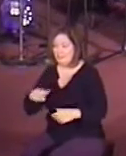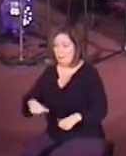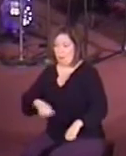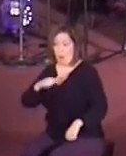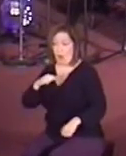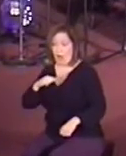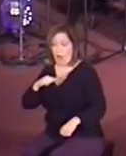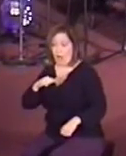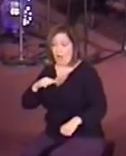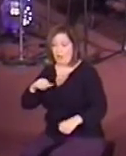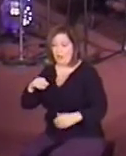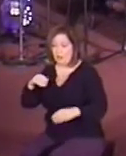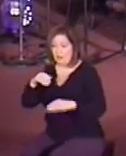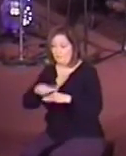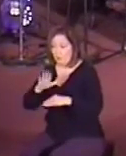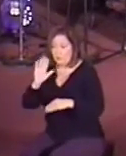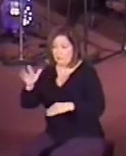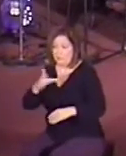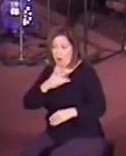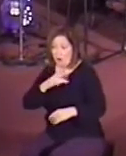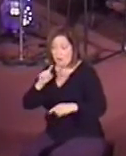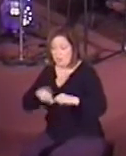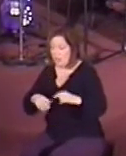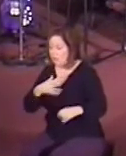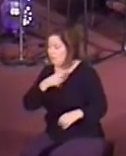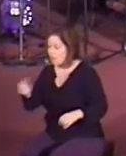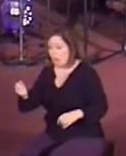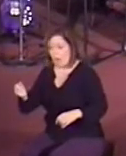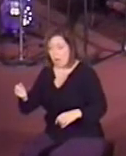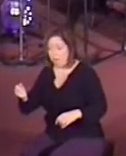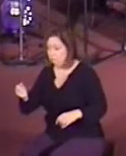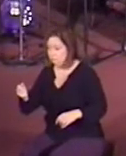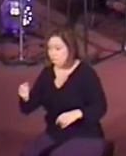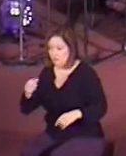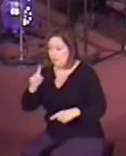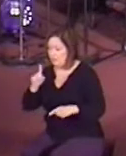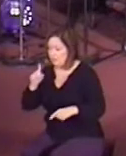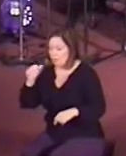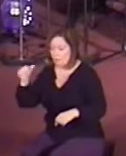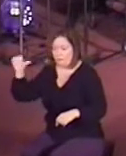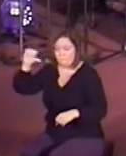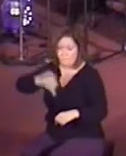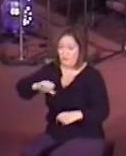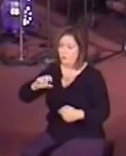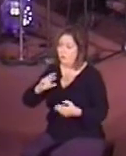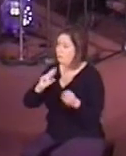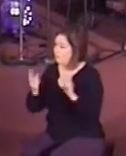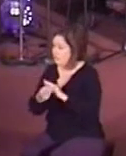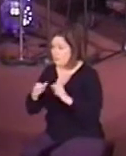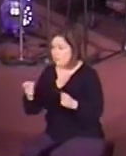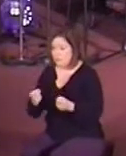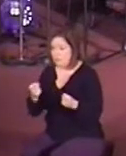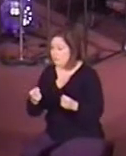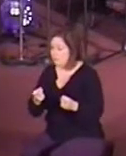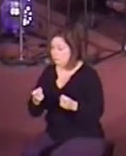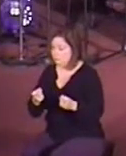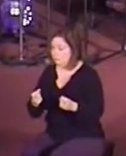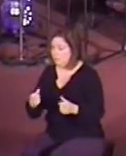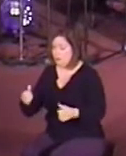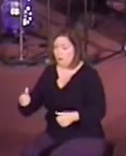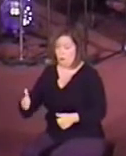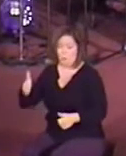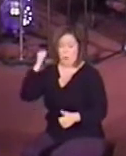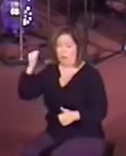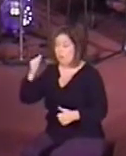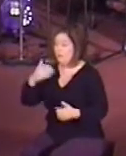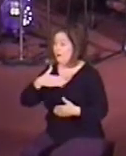his heart to where he could not get rid of his pride, to where he refused to repent of his sins, and to where he absolutely refused to